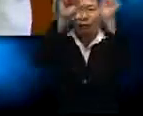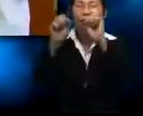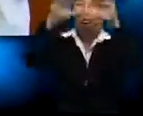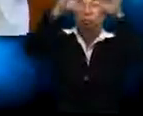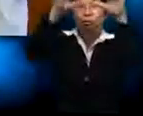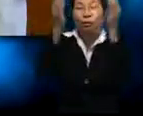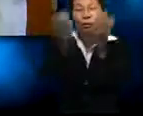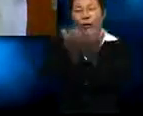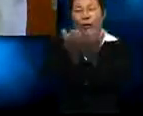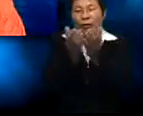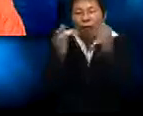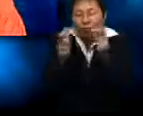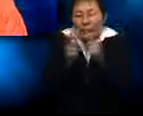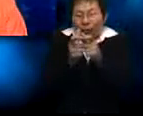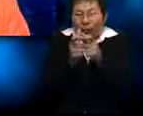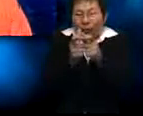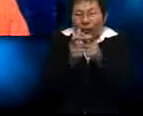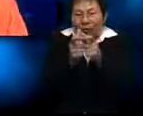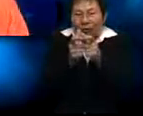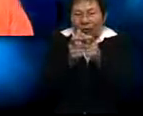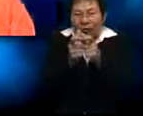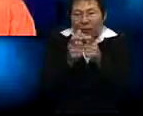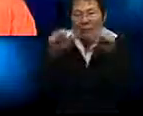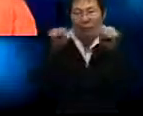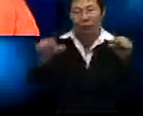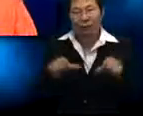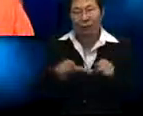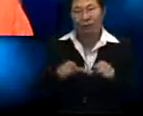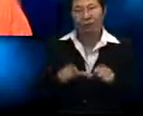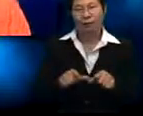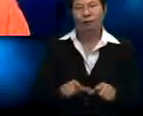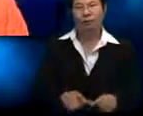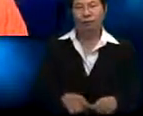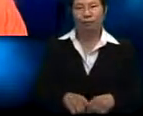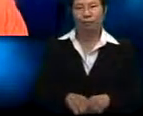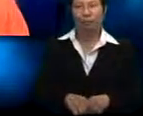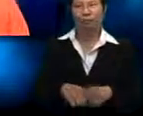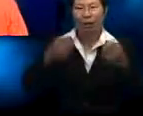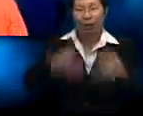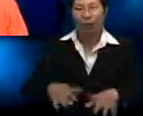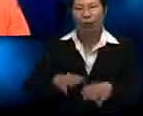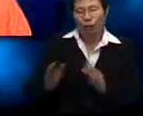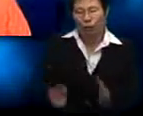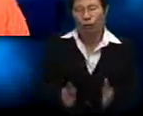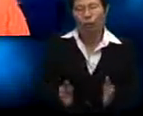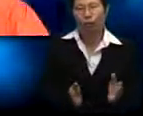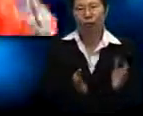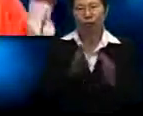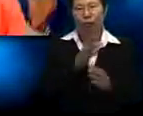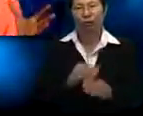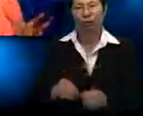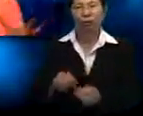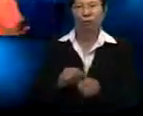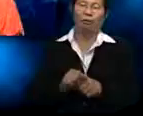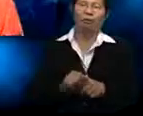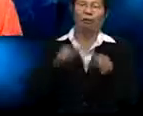sphere has minimum surface area. Sir Isaac Newton and his laws of motion and his works on